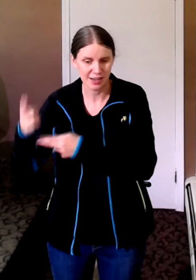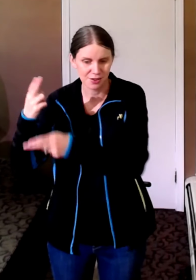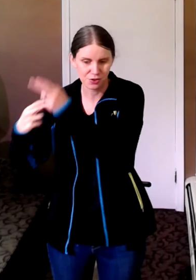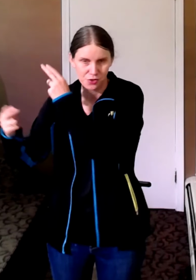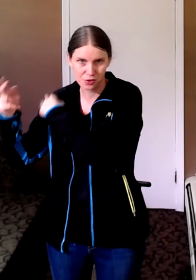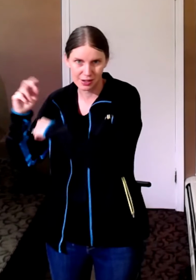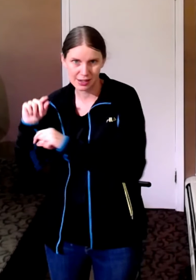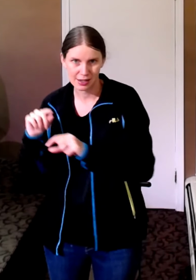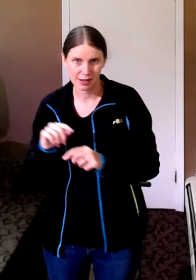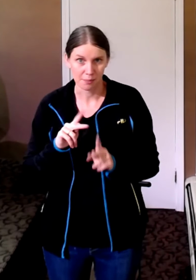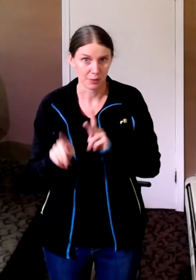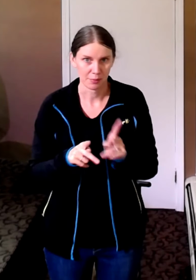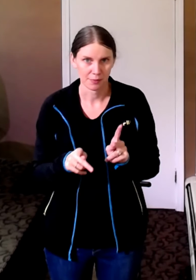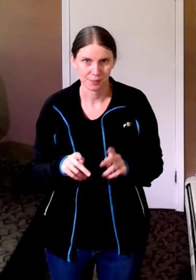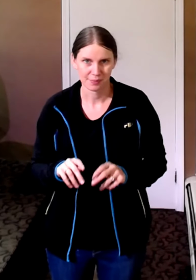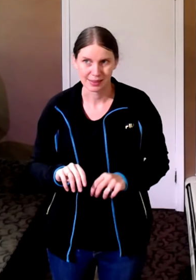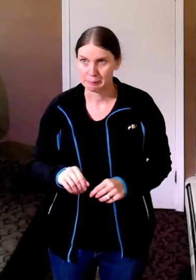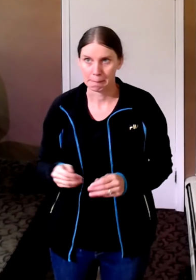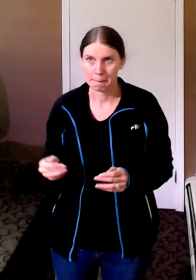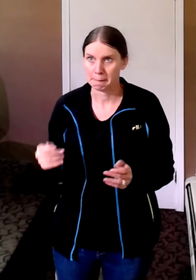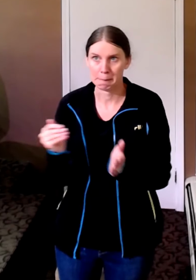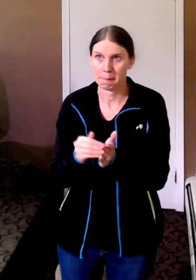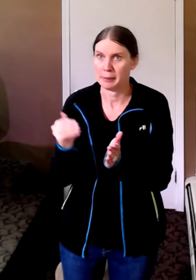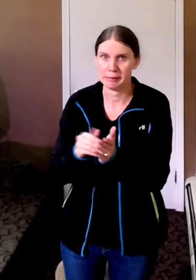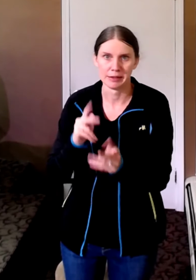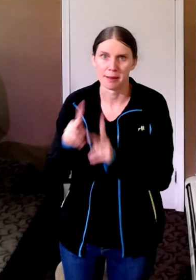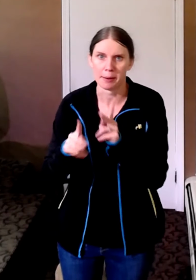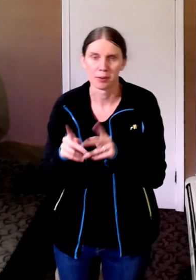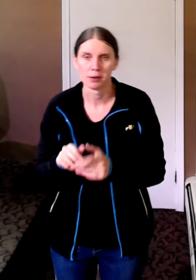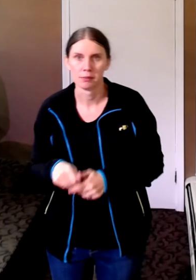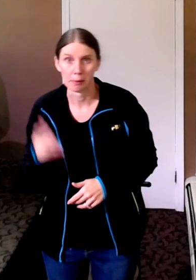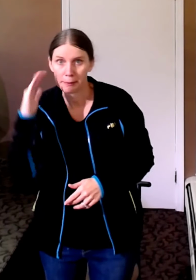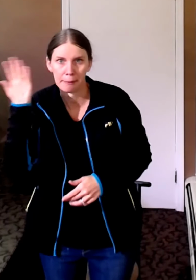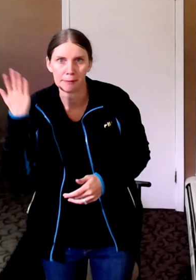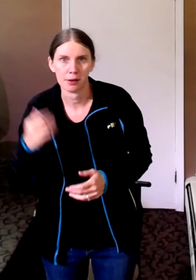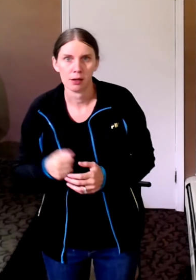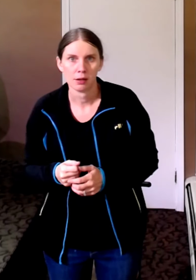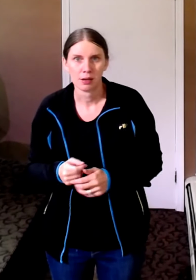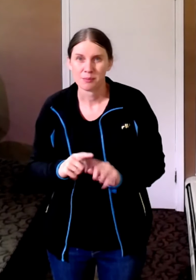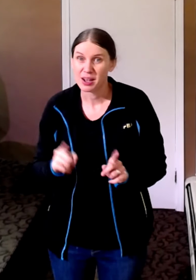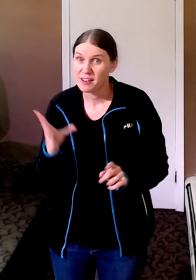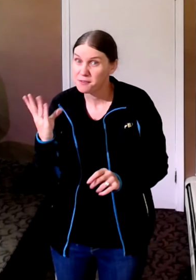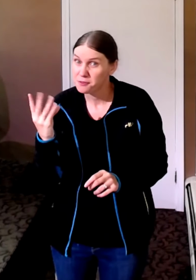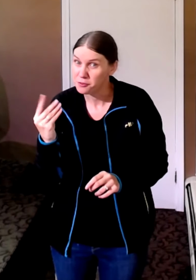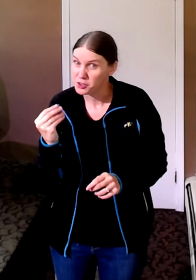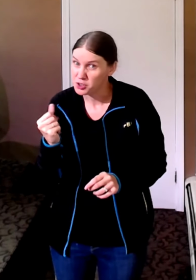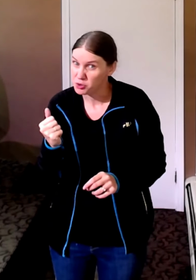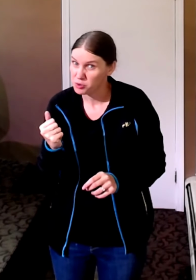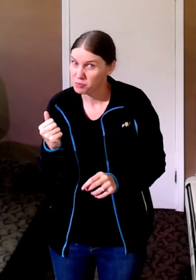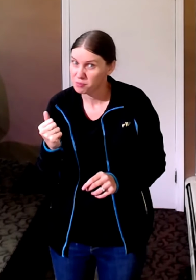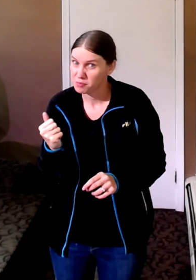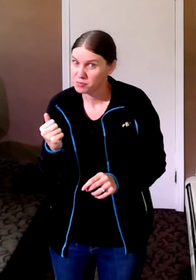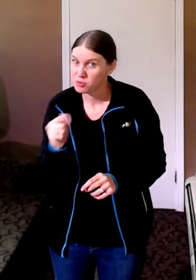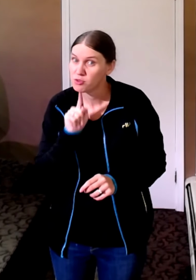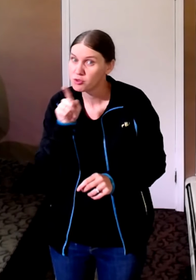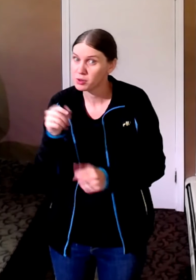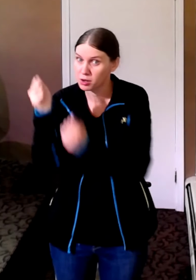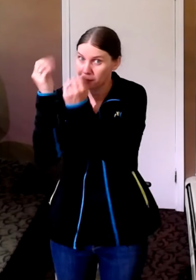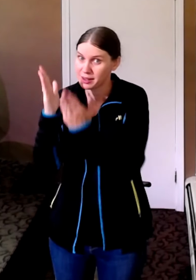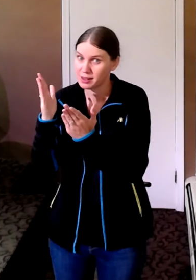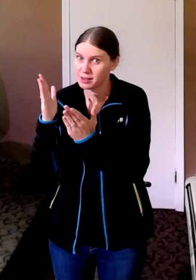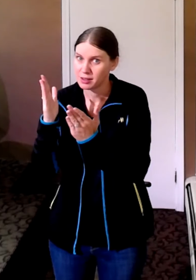of humankind, which I don't know how many billions of people that would be, they are few and far between. Why?